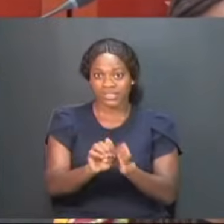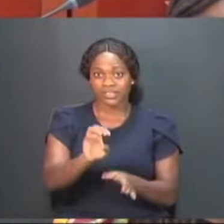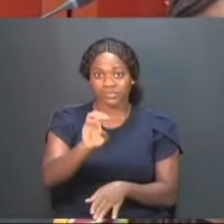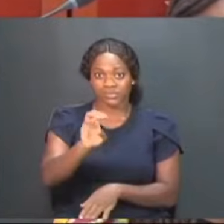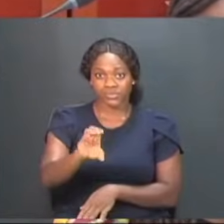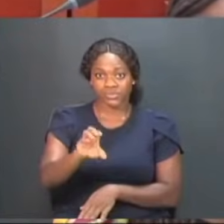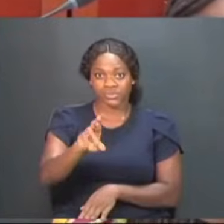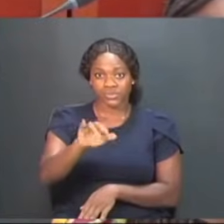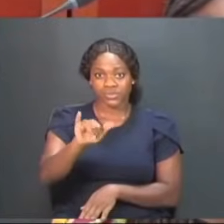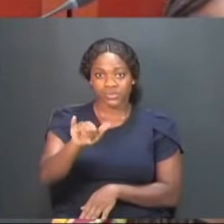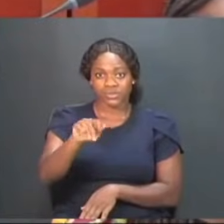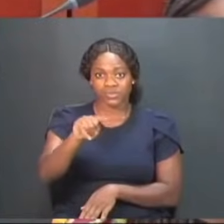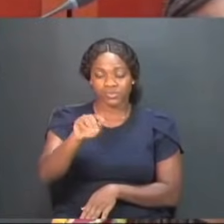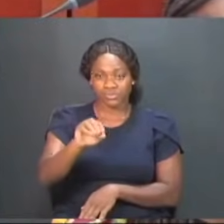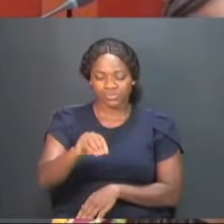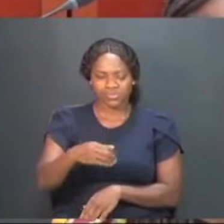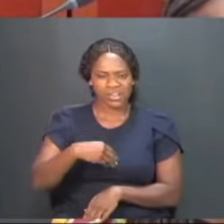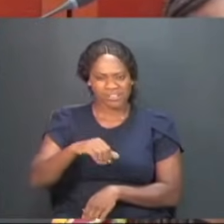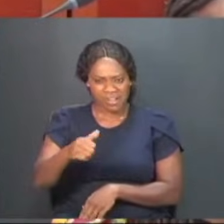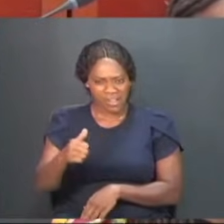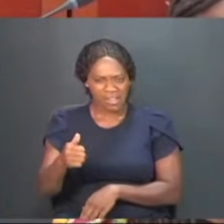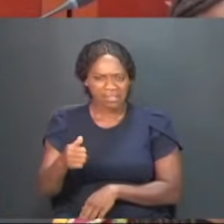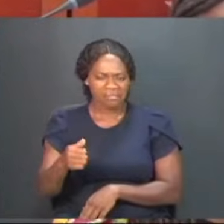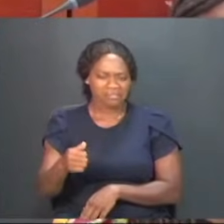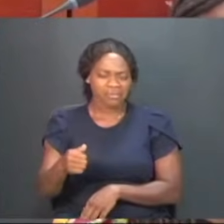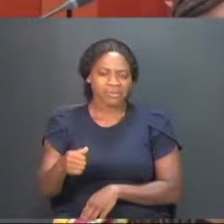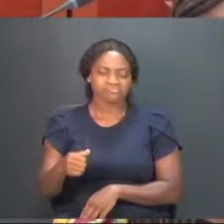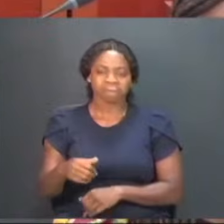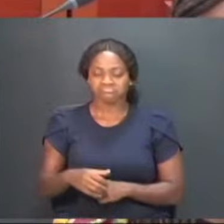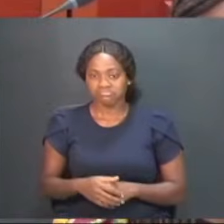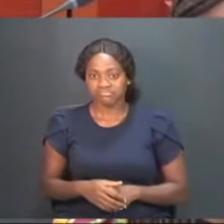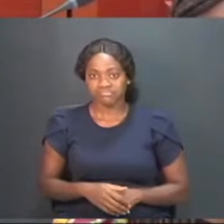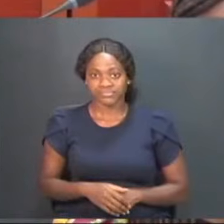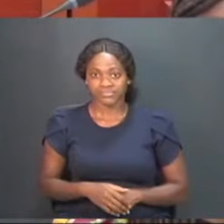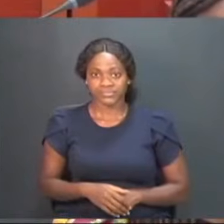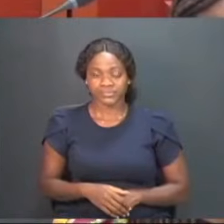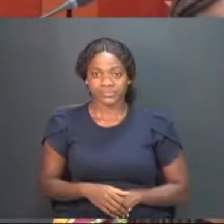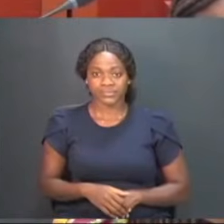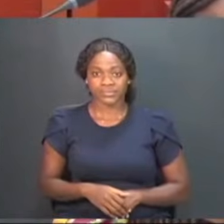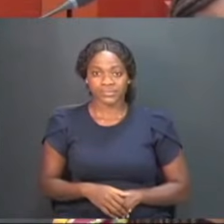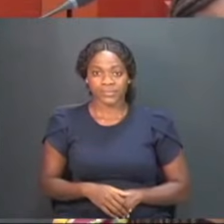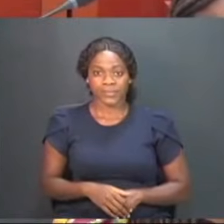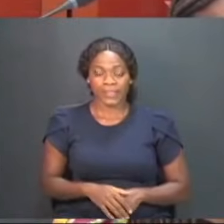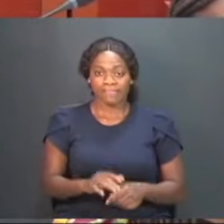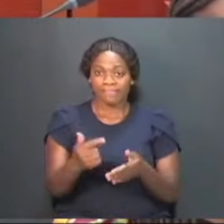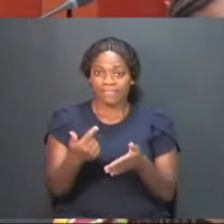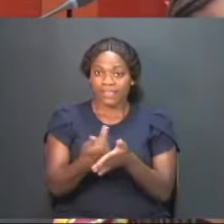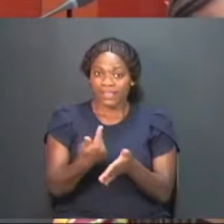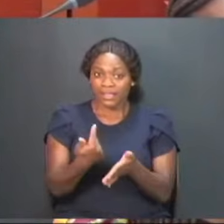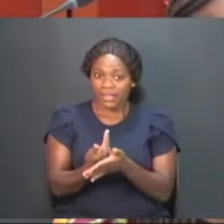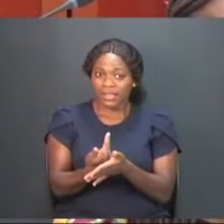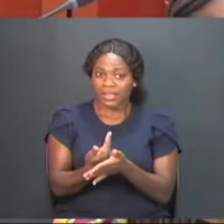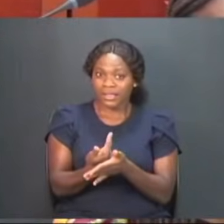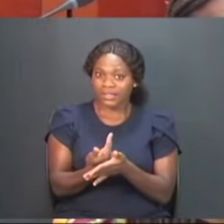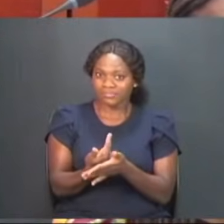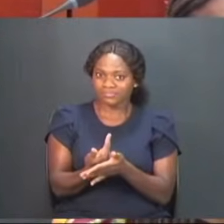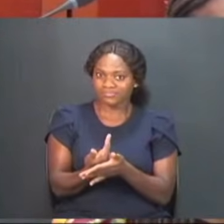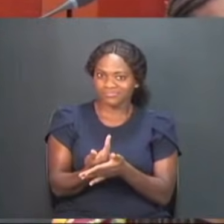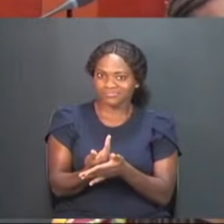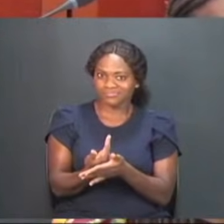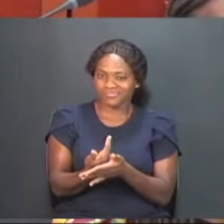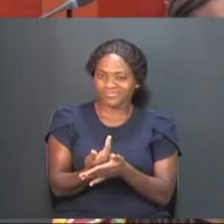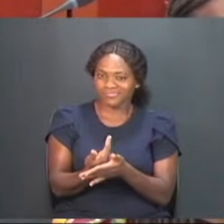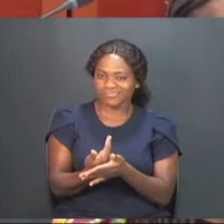We have other forms of these currencies. Mr. Speaker, Ghana has even delayed in